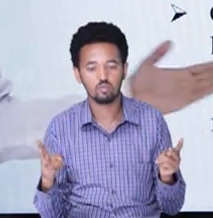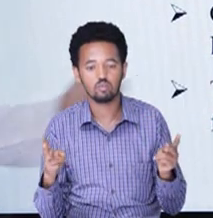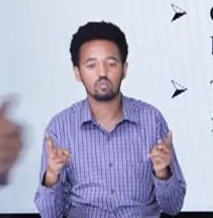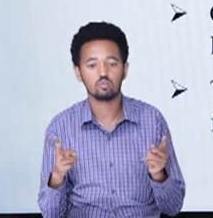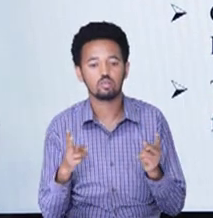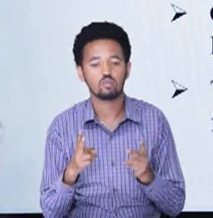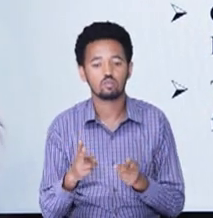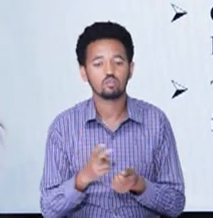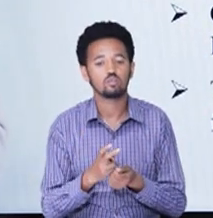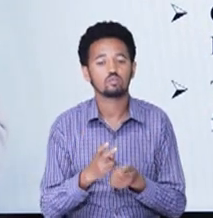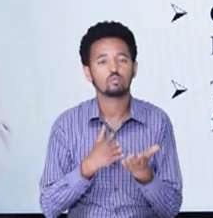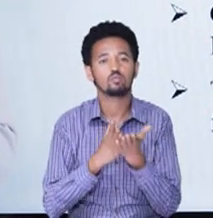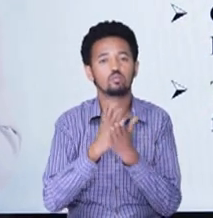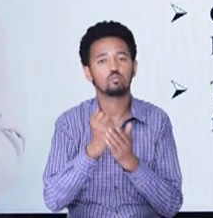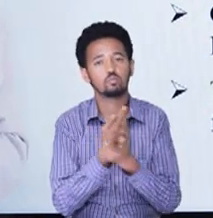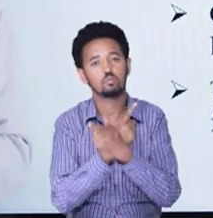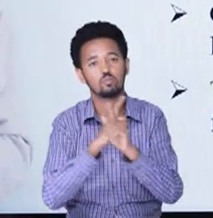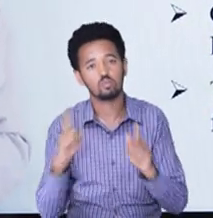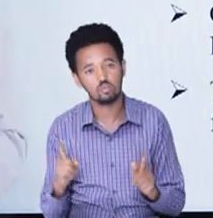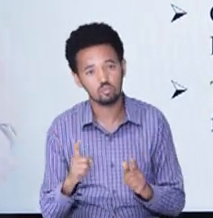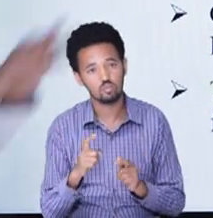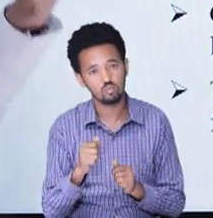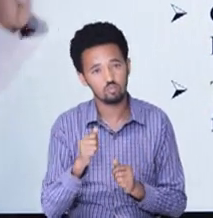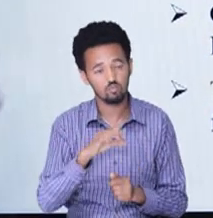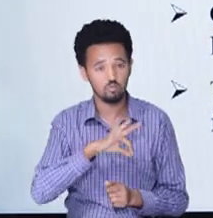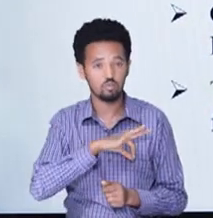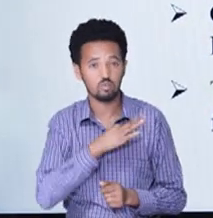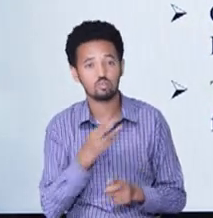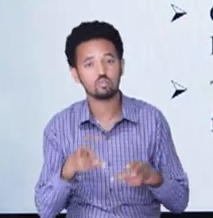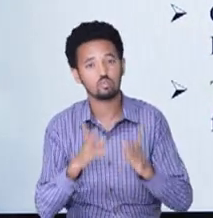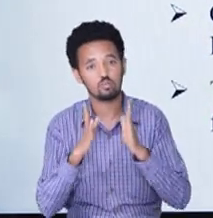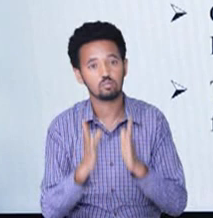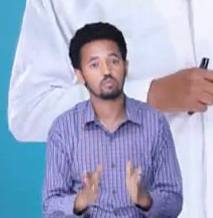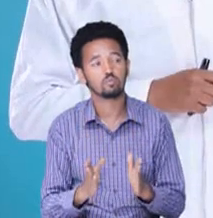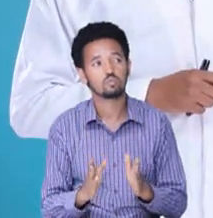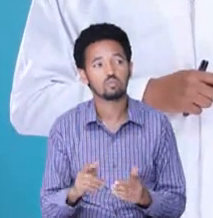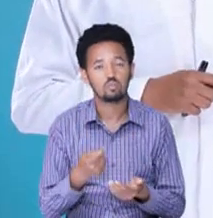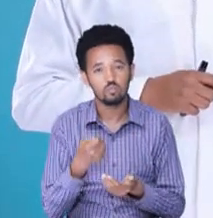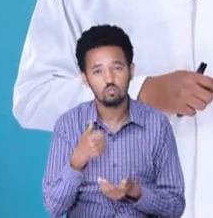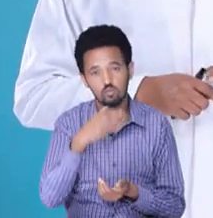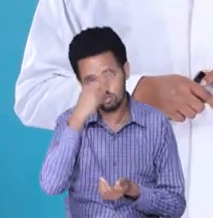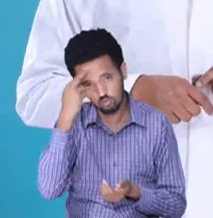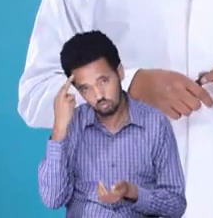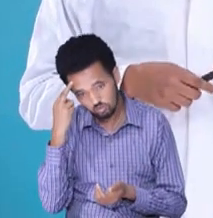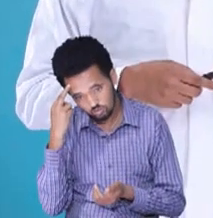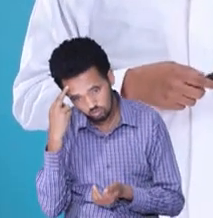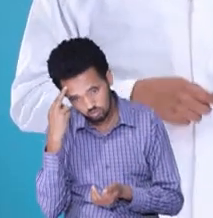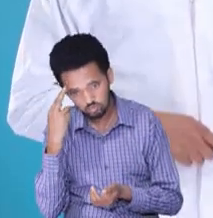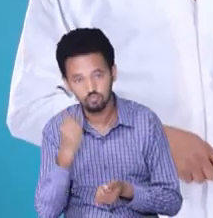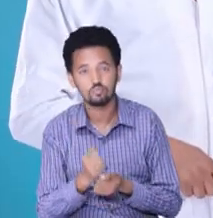resulted financial crisis for the French government. Those are the immediate cause for the rise